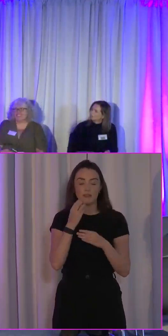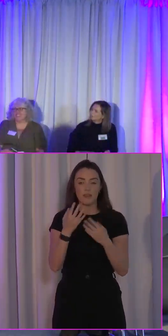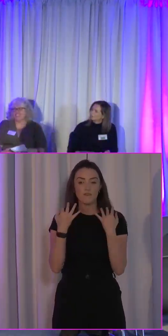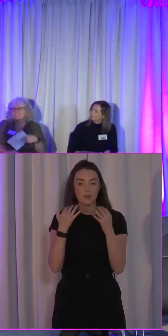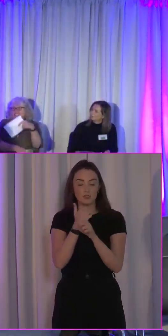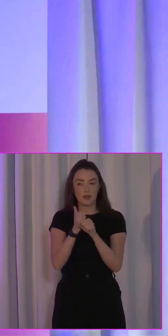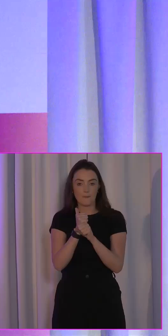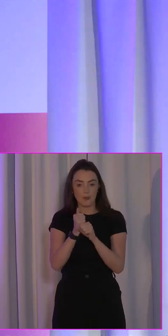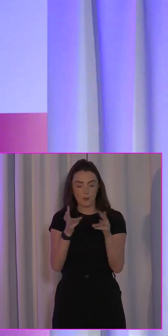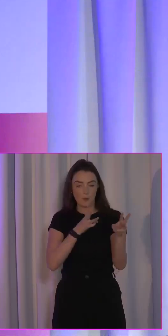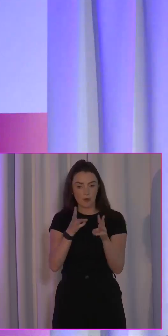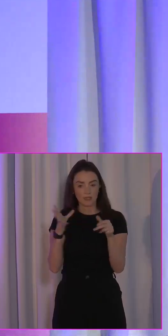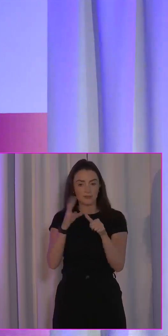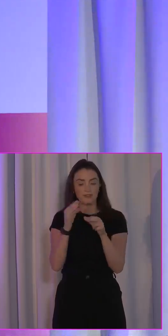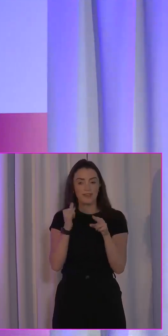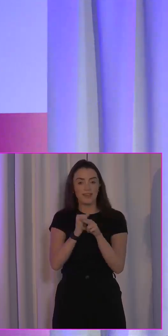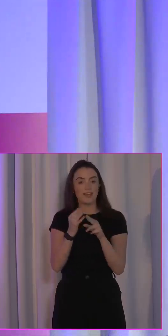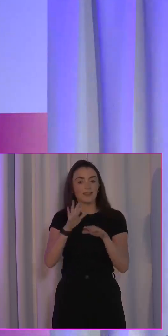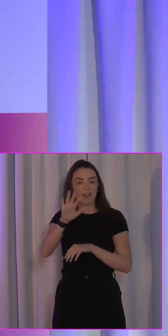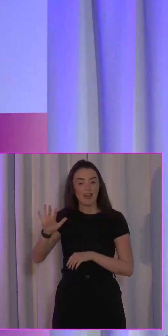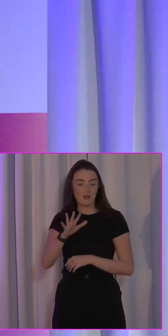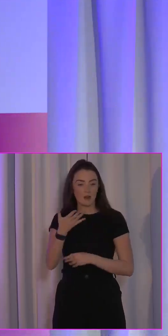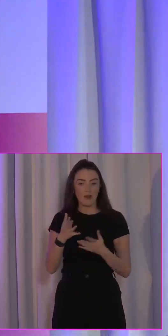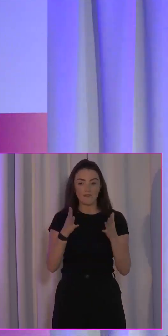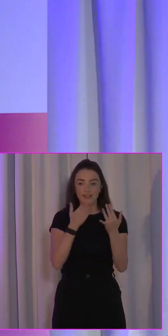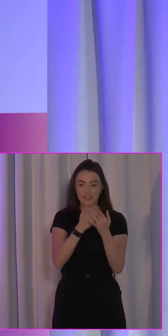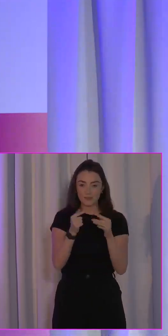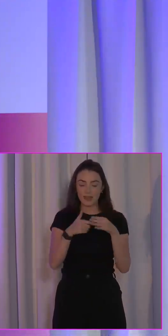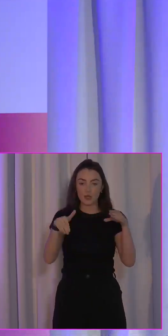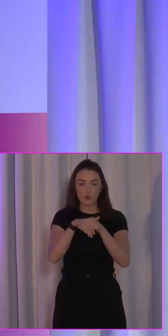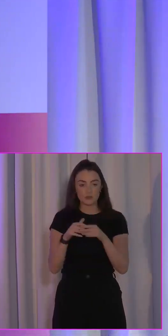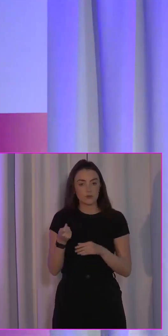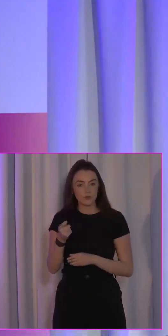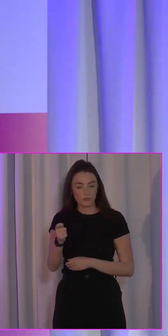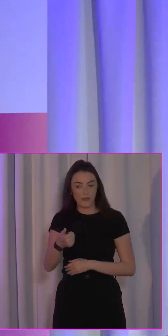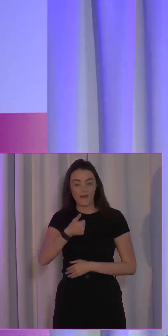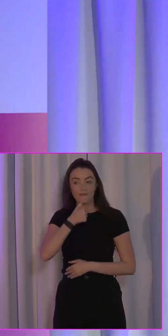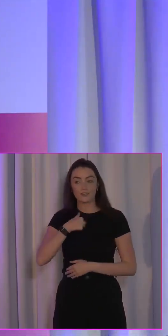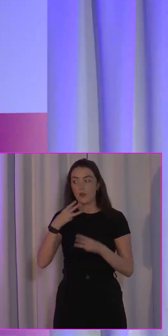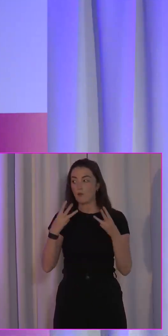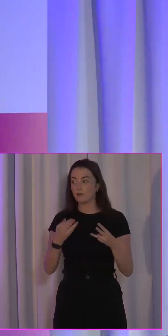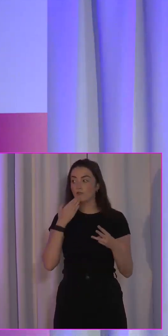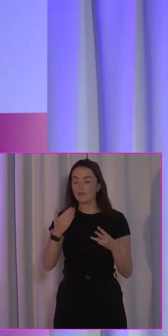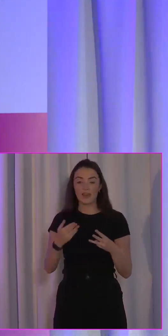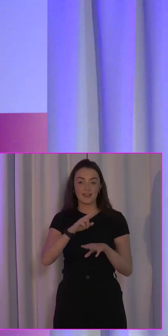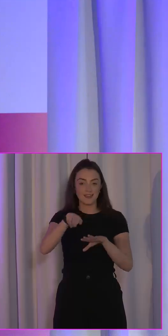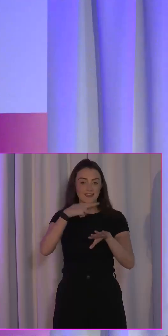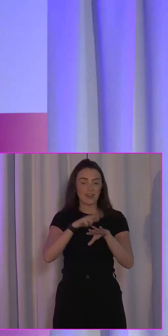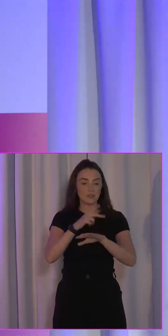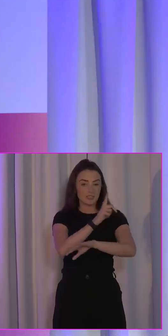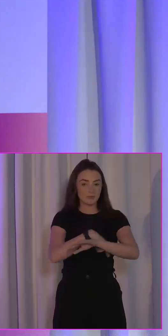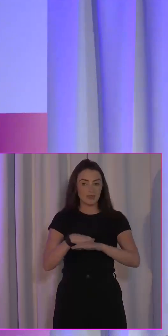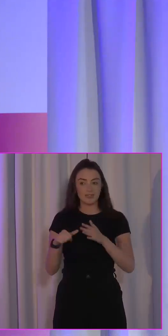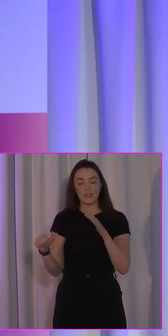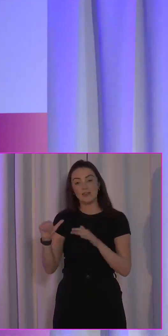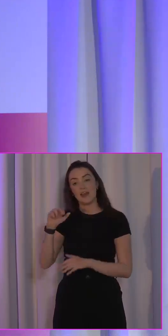work, specifically in the area of accessible and inclusive tourism. And I would like to first and foremost just thank the National Disability Authority for the